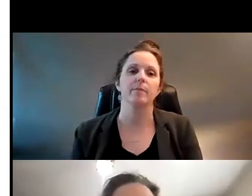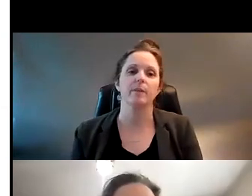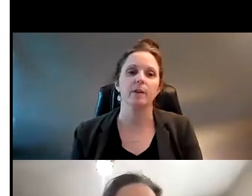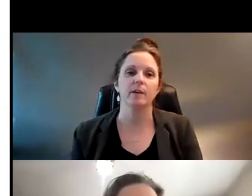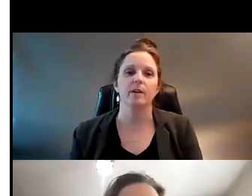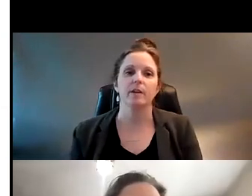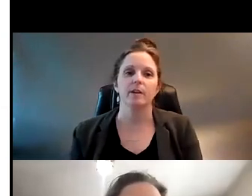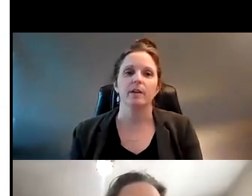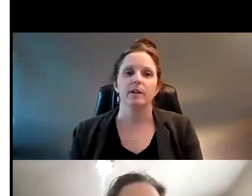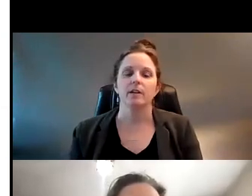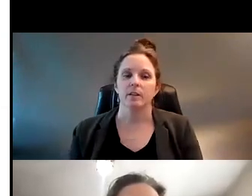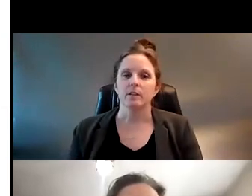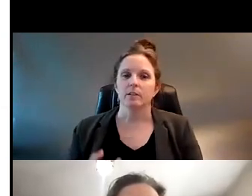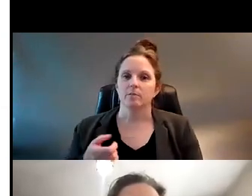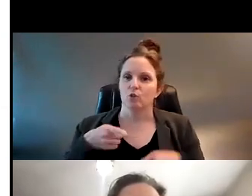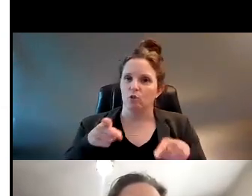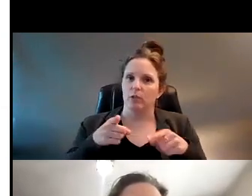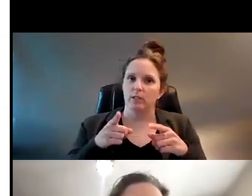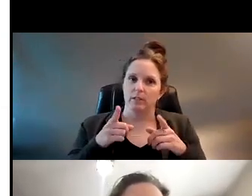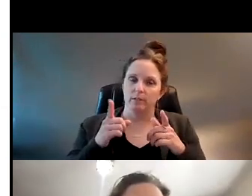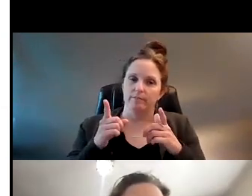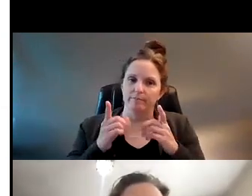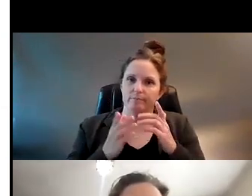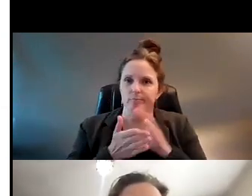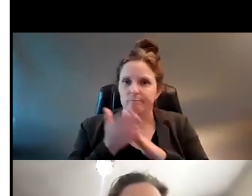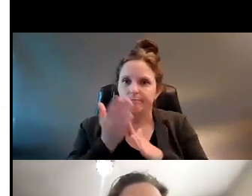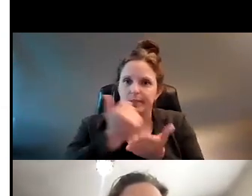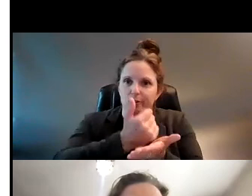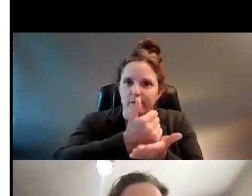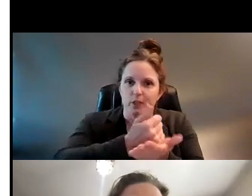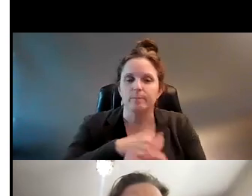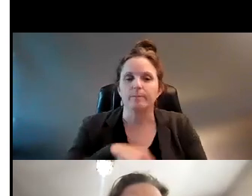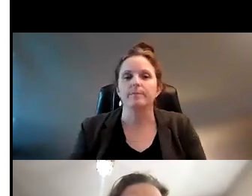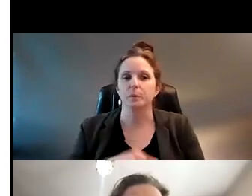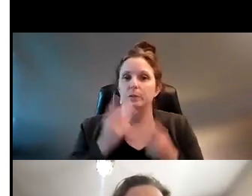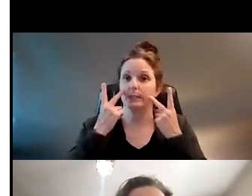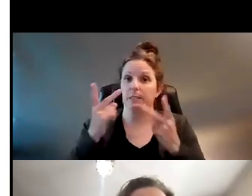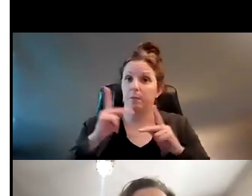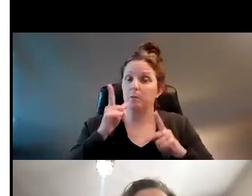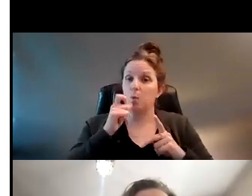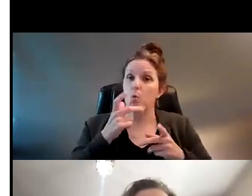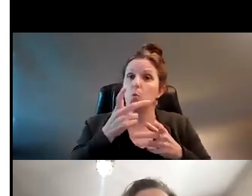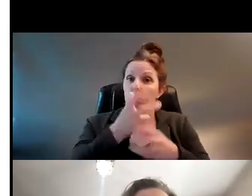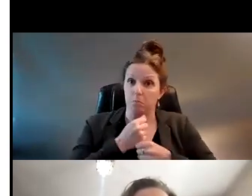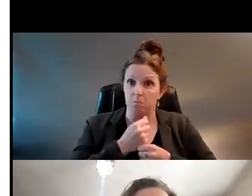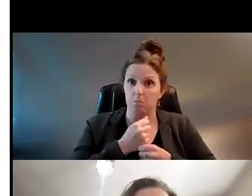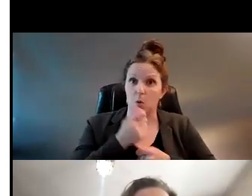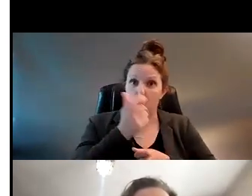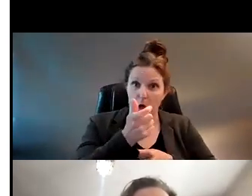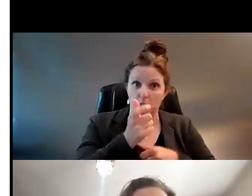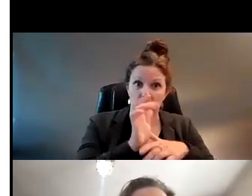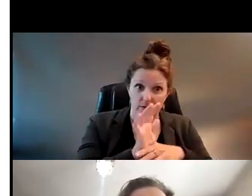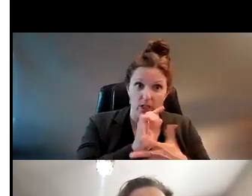running this intervention, and you can see here that the people who received the intervention, their ratings